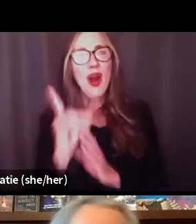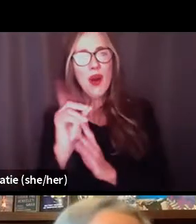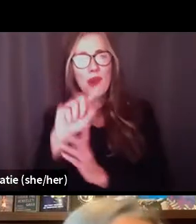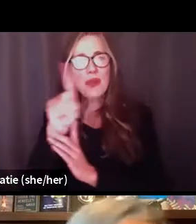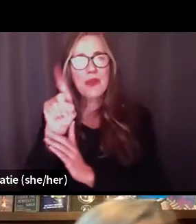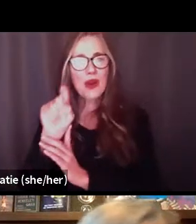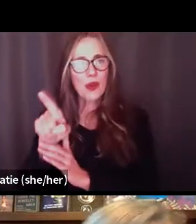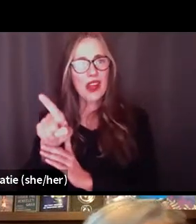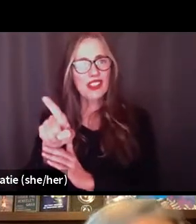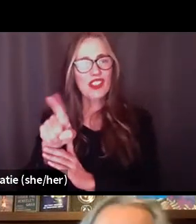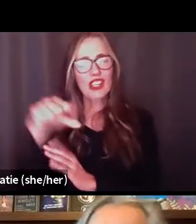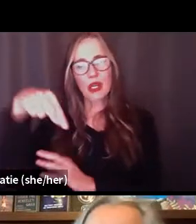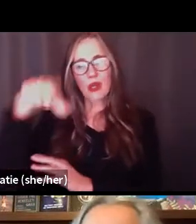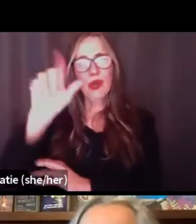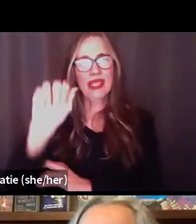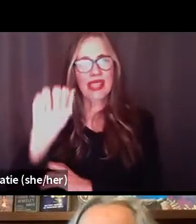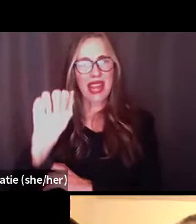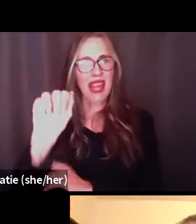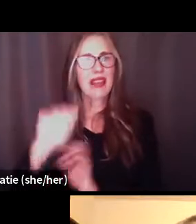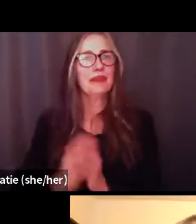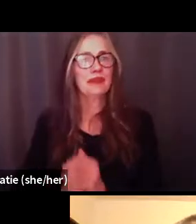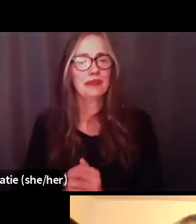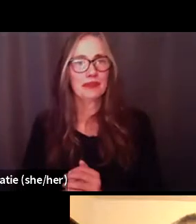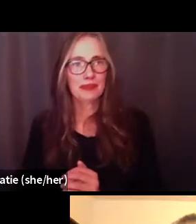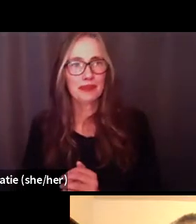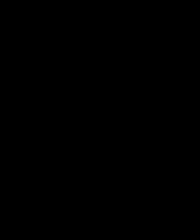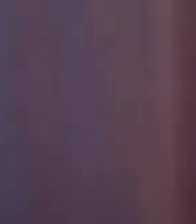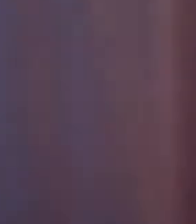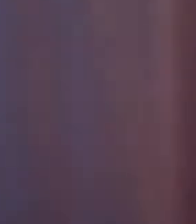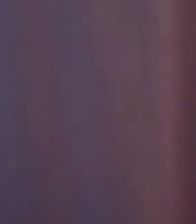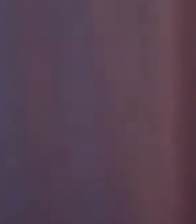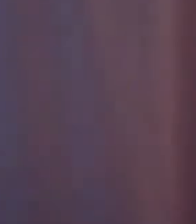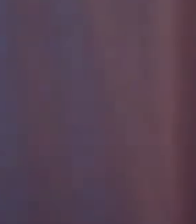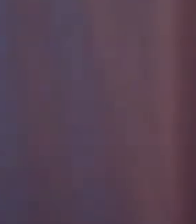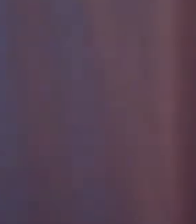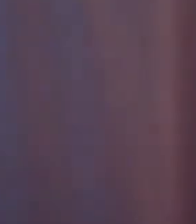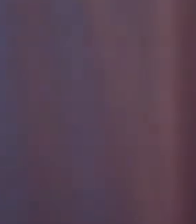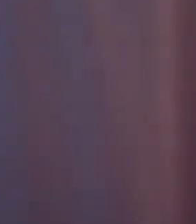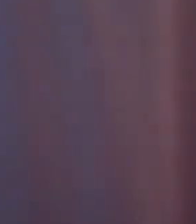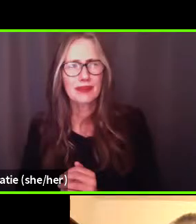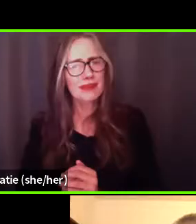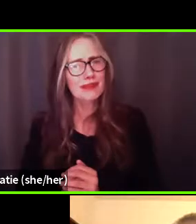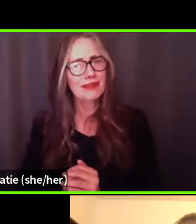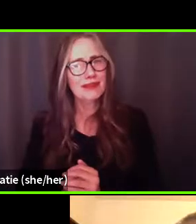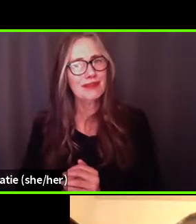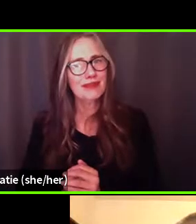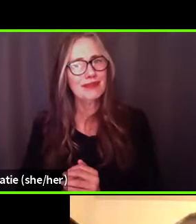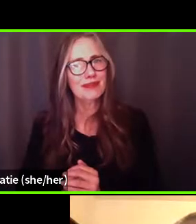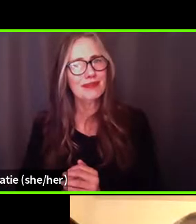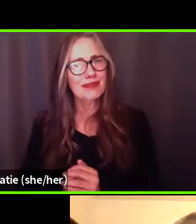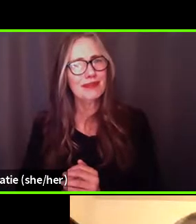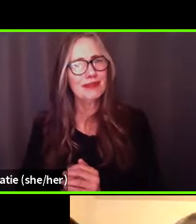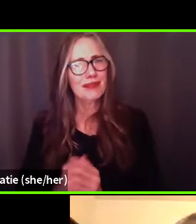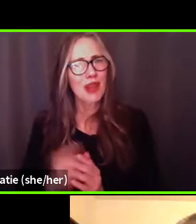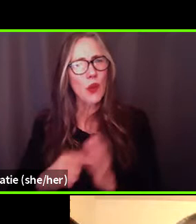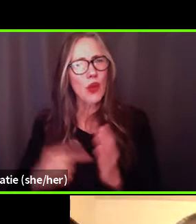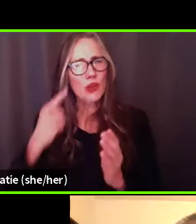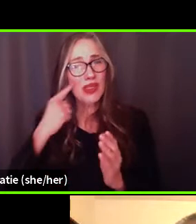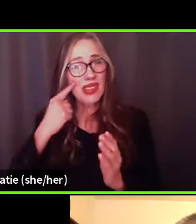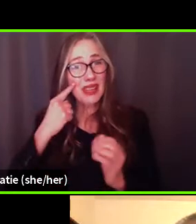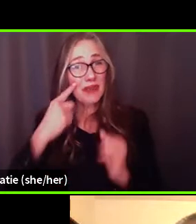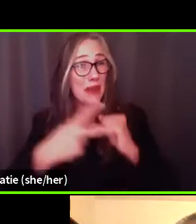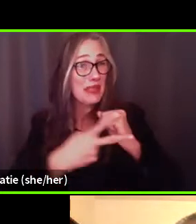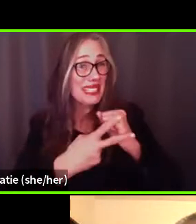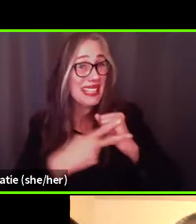uh oh i missed it we could it it han what do you think we could uh leave it for the final session